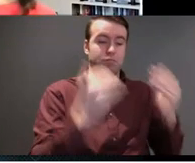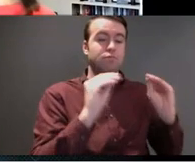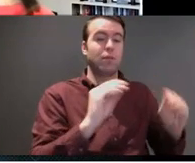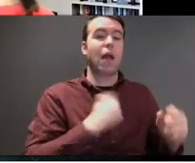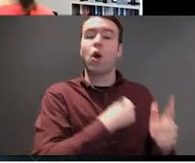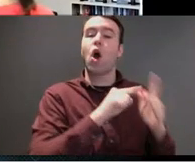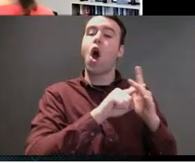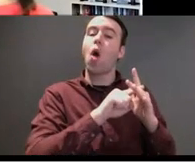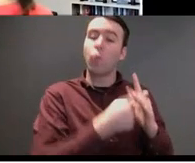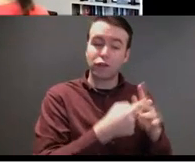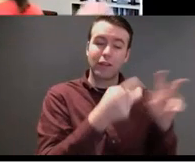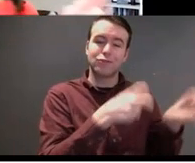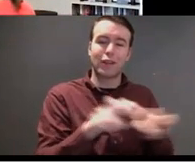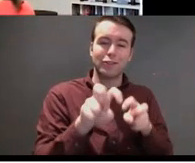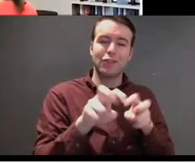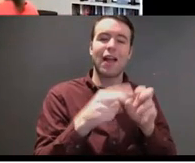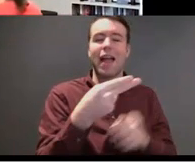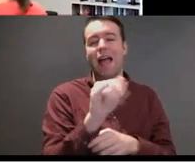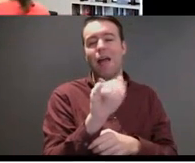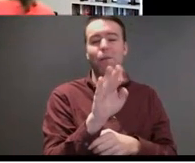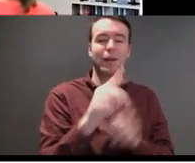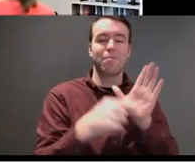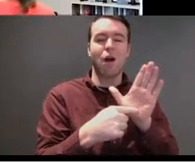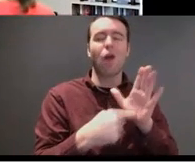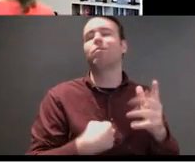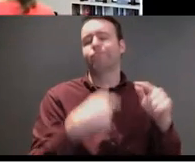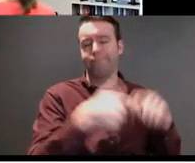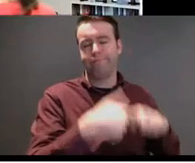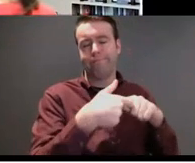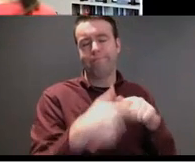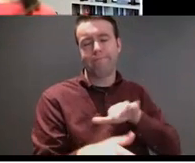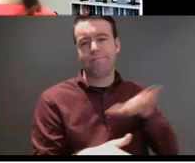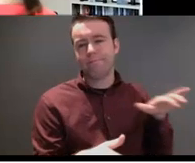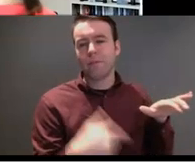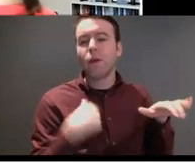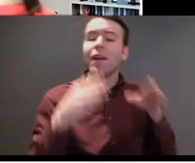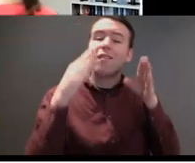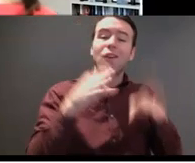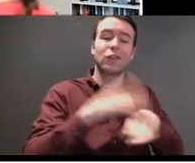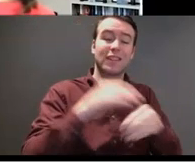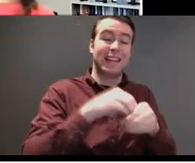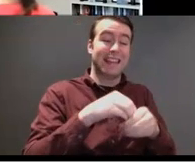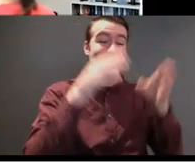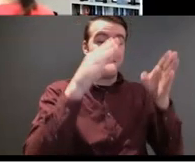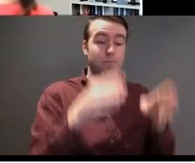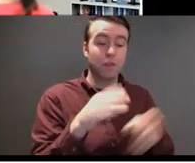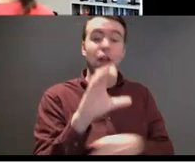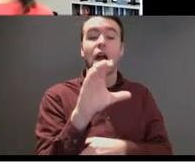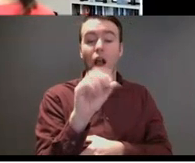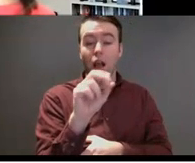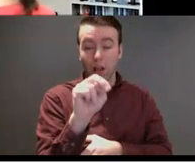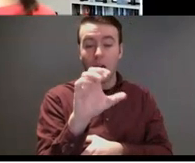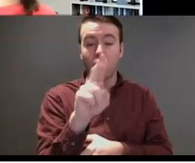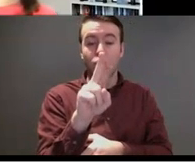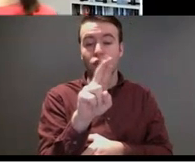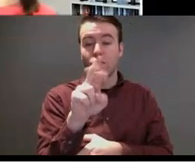original transitional hybrid model kind of to the side, and we focused on an in-person concurrent